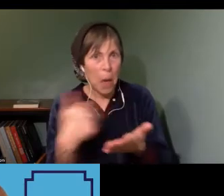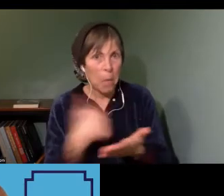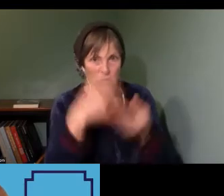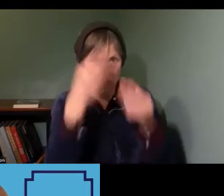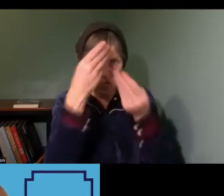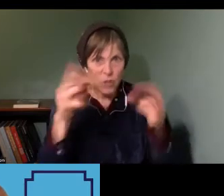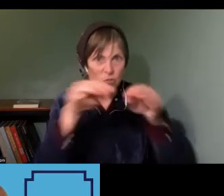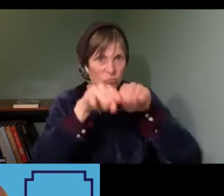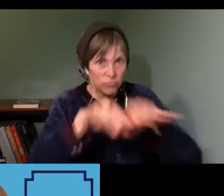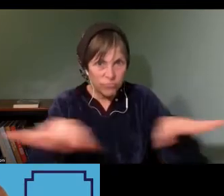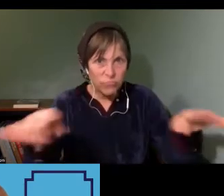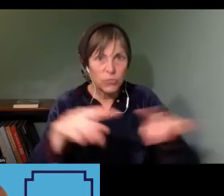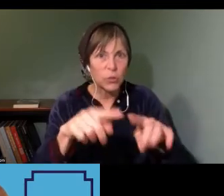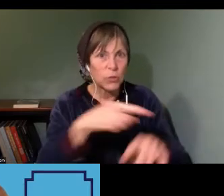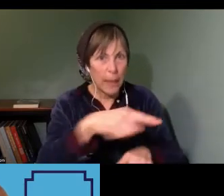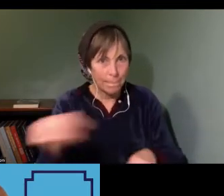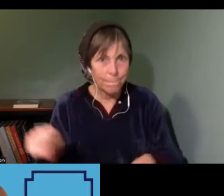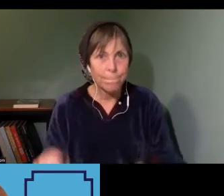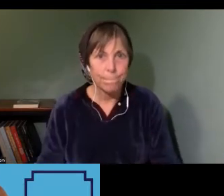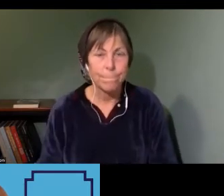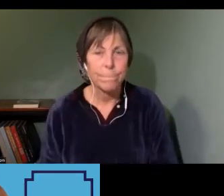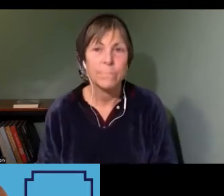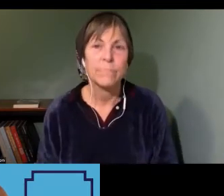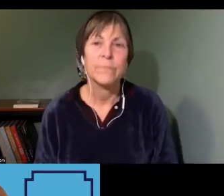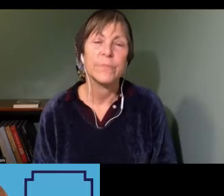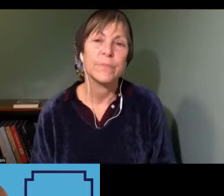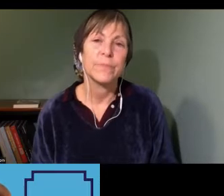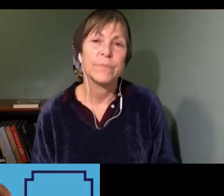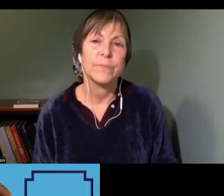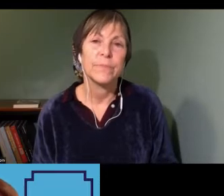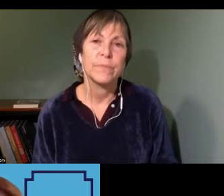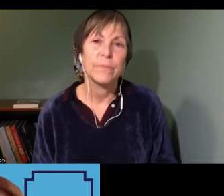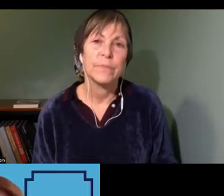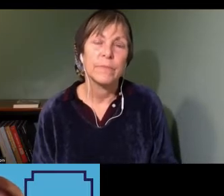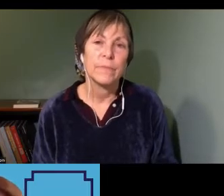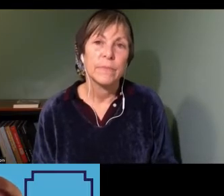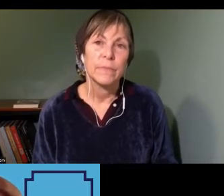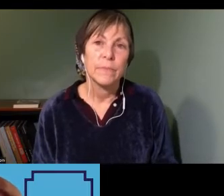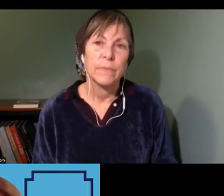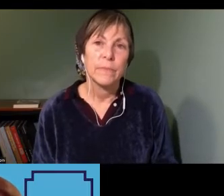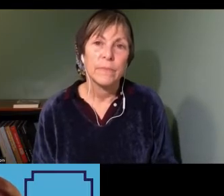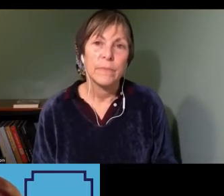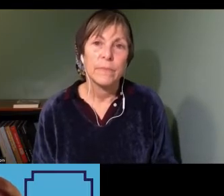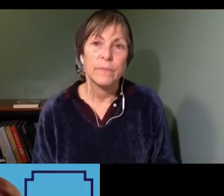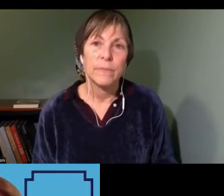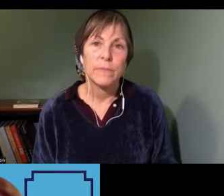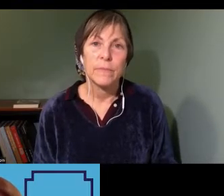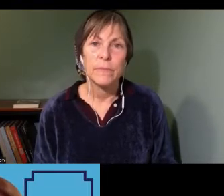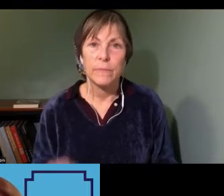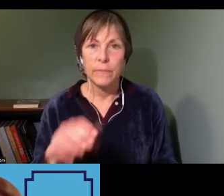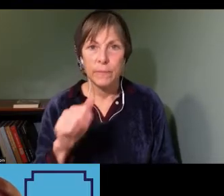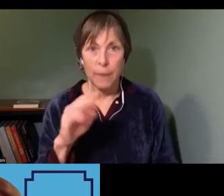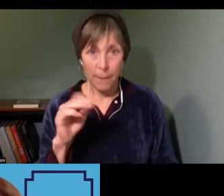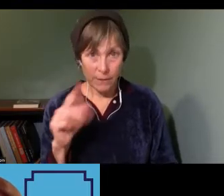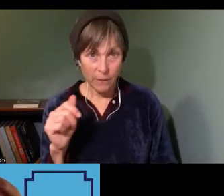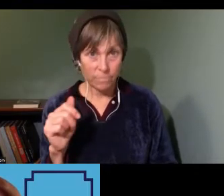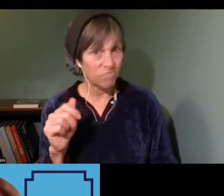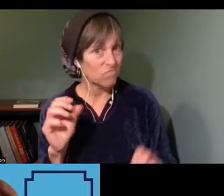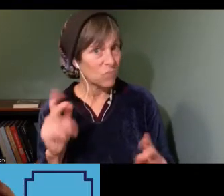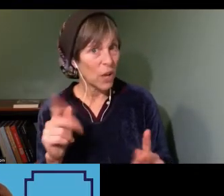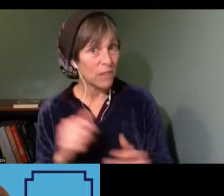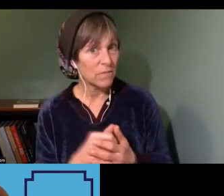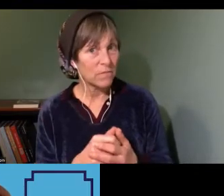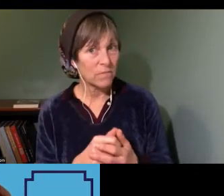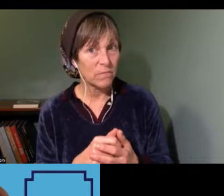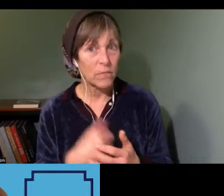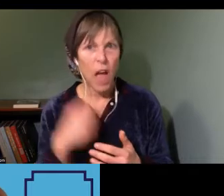okay i think